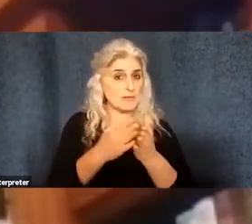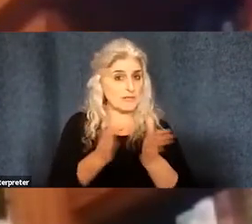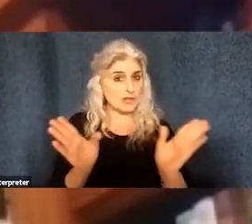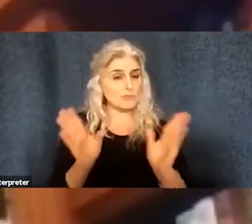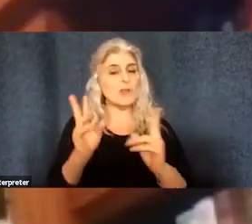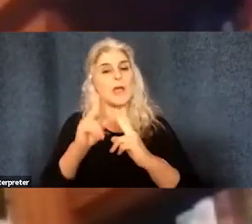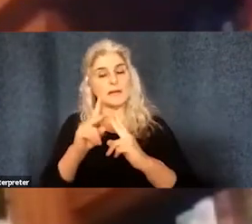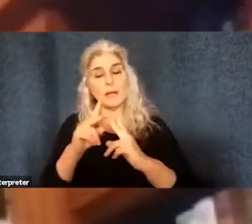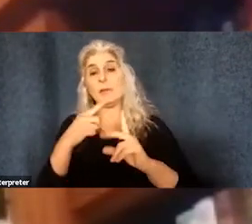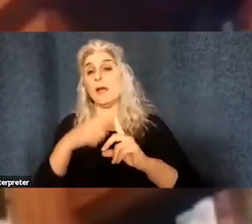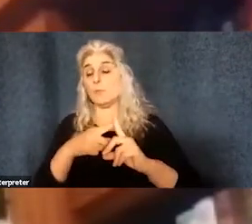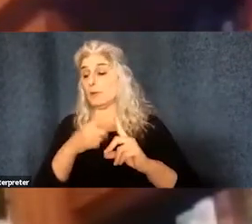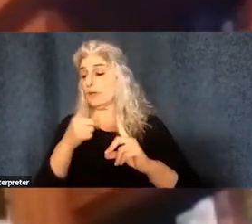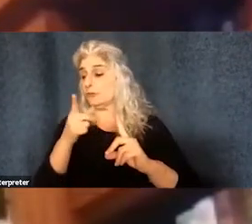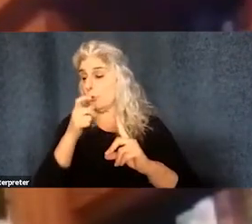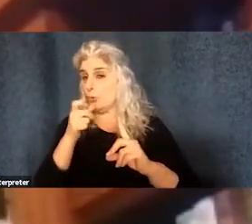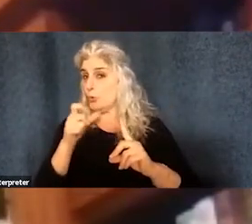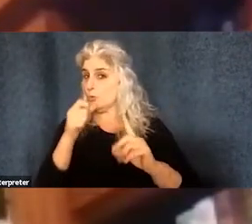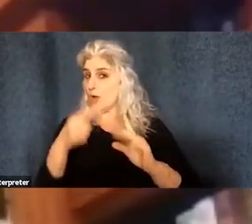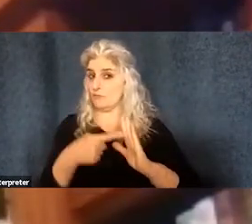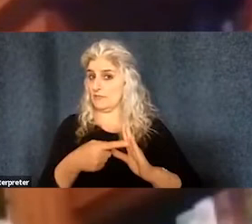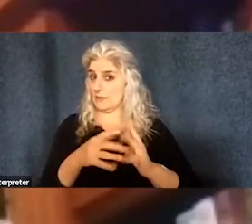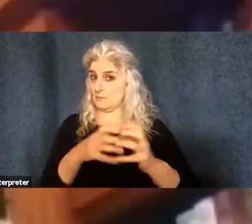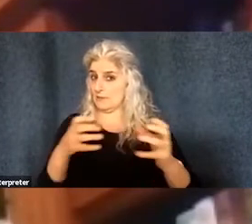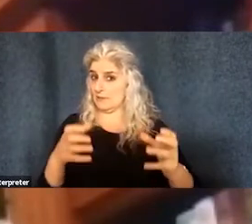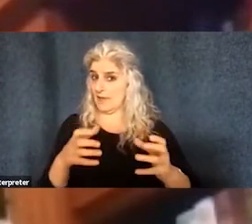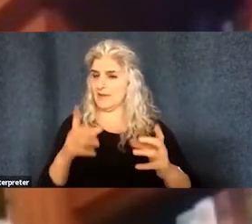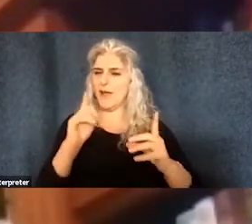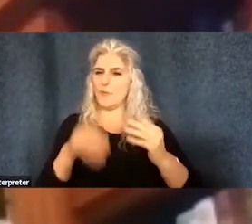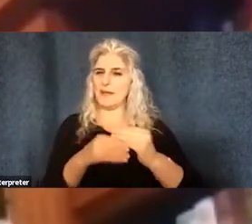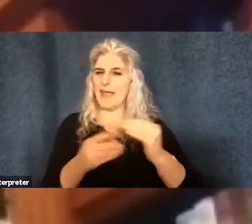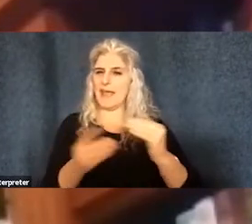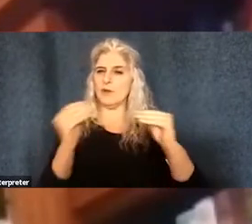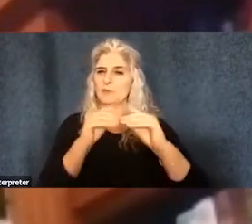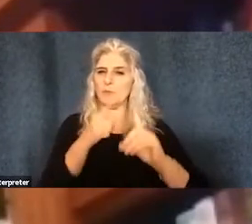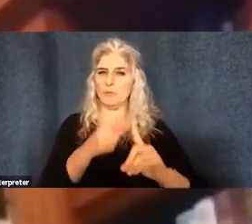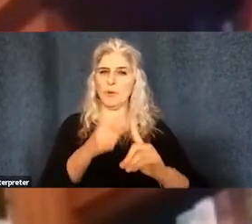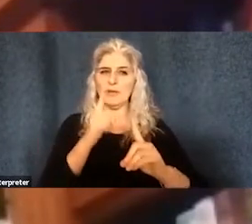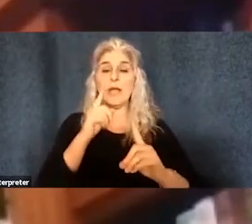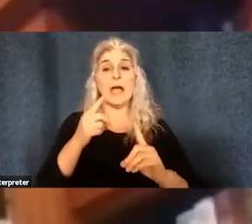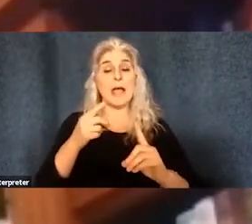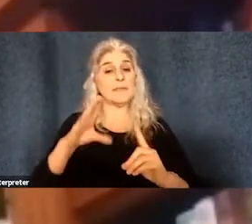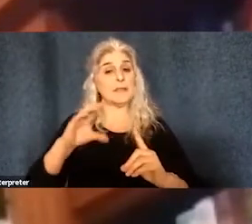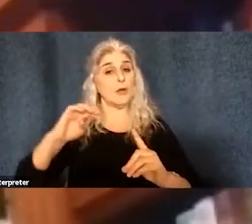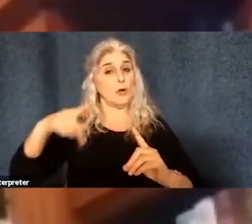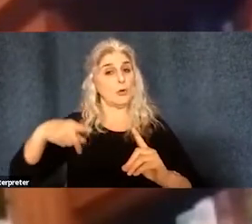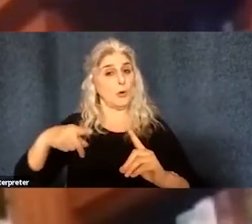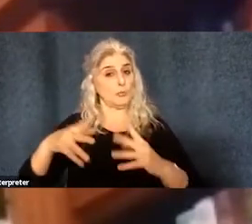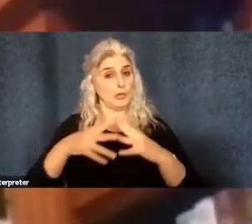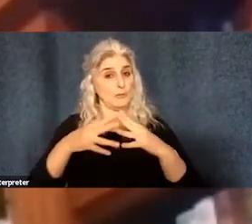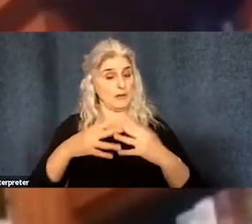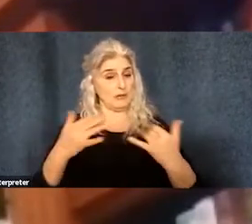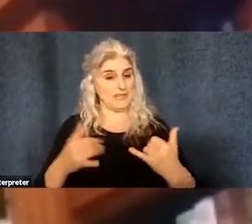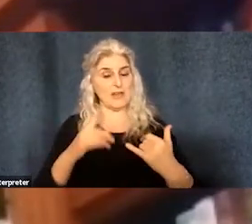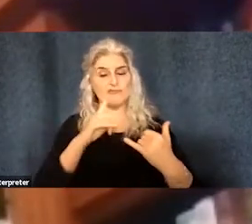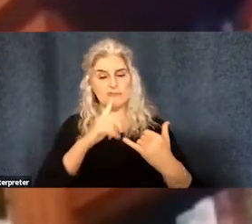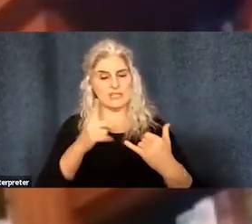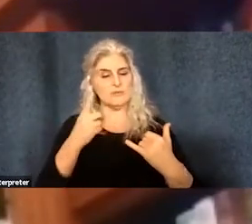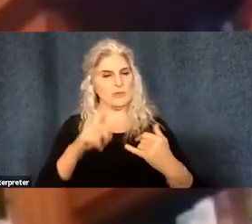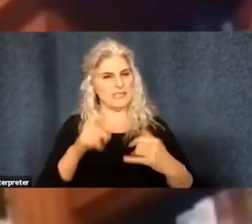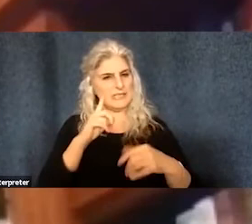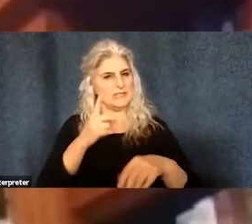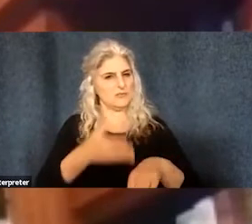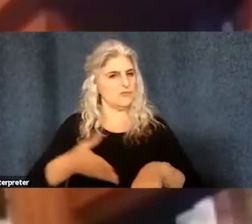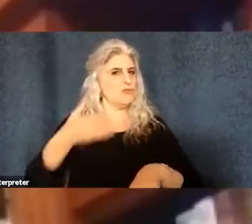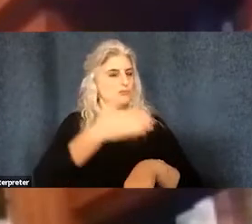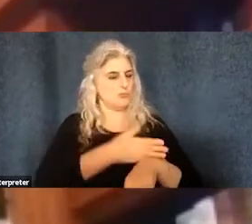groups especially. We need to bring in, I just want to make one point on that. I think corporate America is really needs to work on